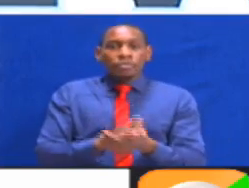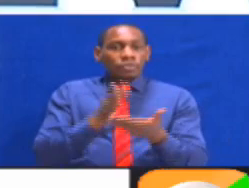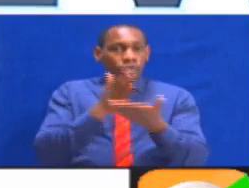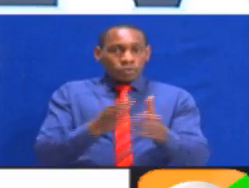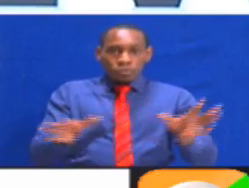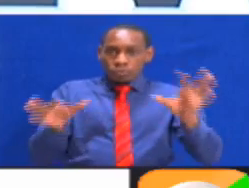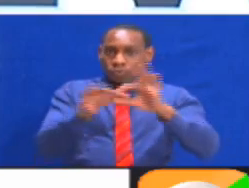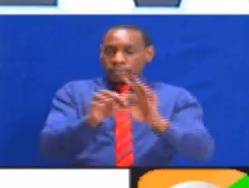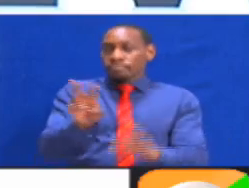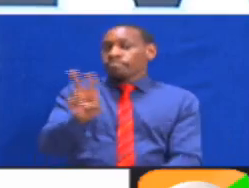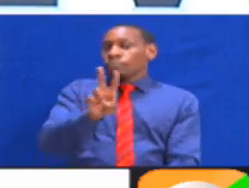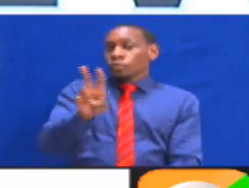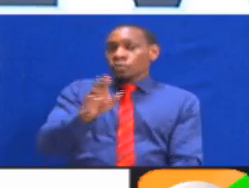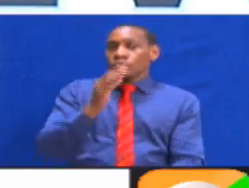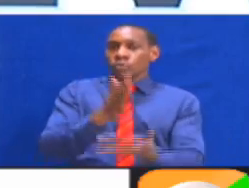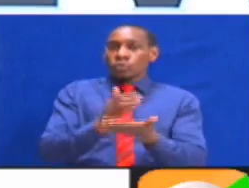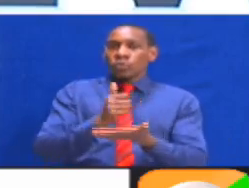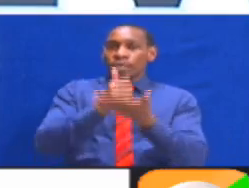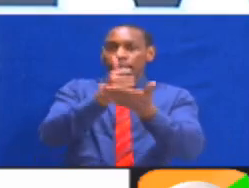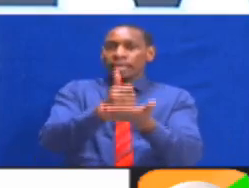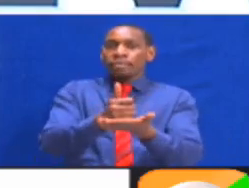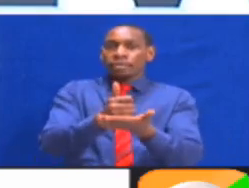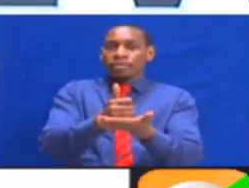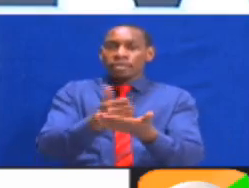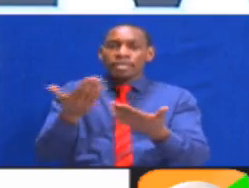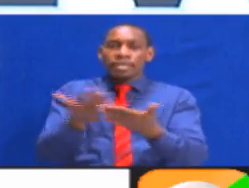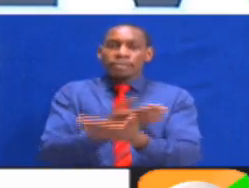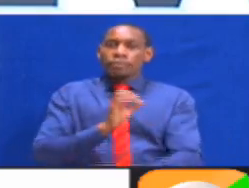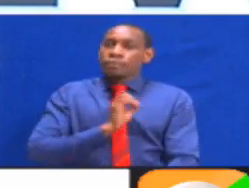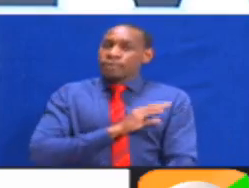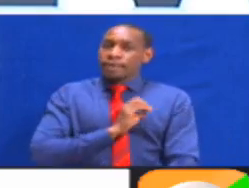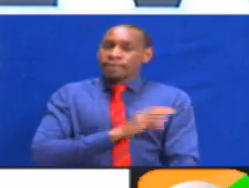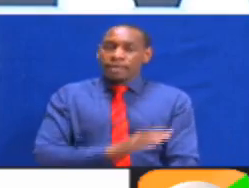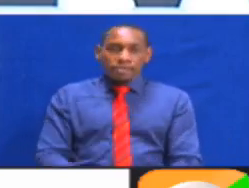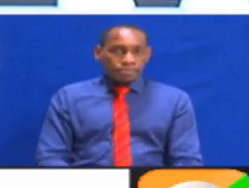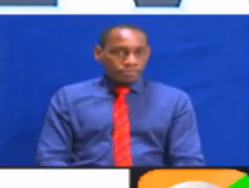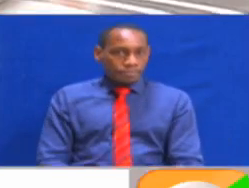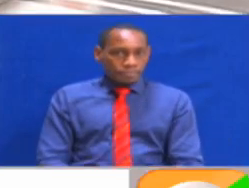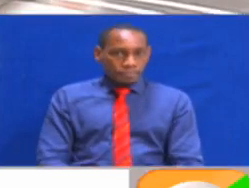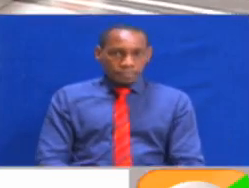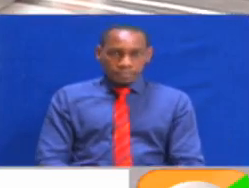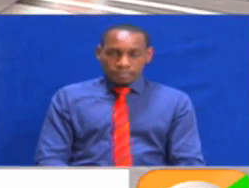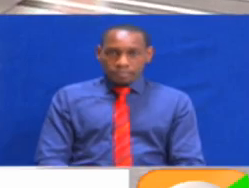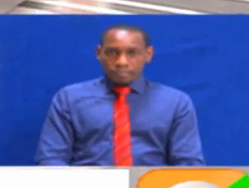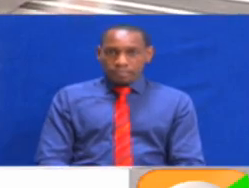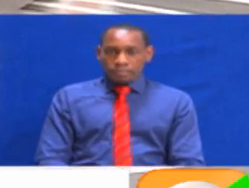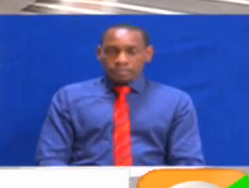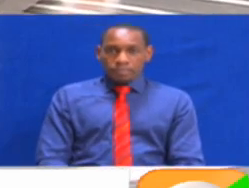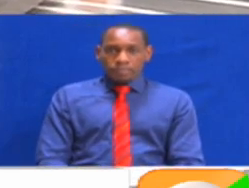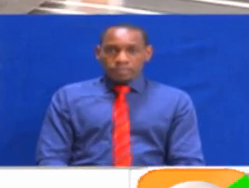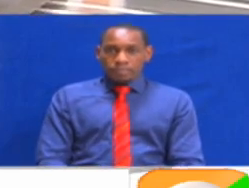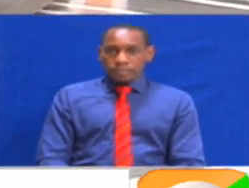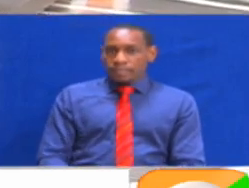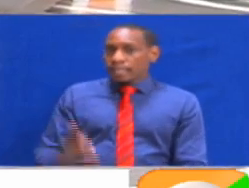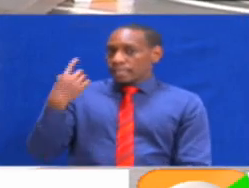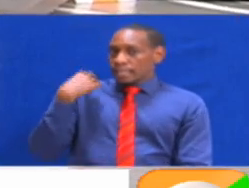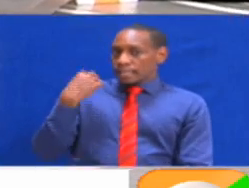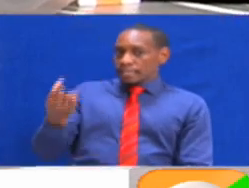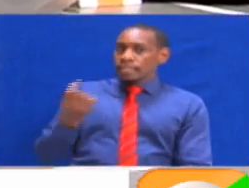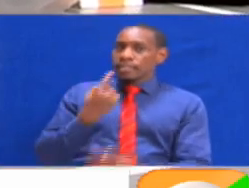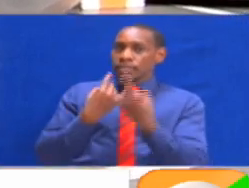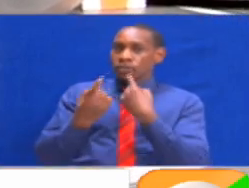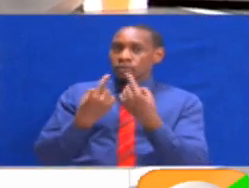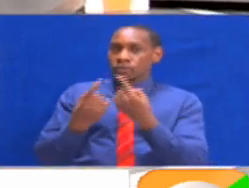if they go hand in hand, will help to alleviate the suffering of Kenyans. And Francis, I mean, the other day when we were talking to